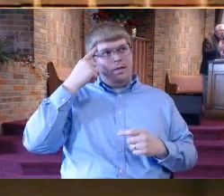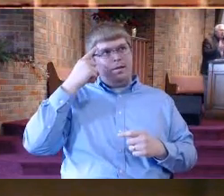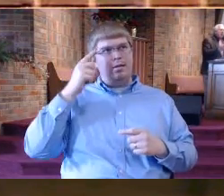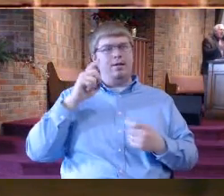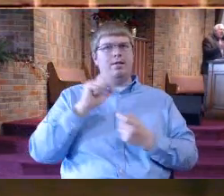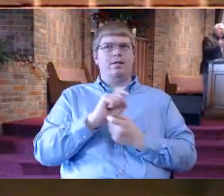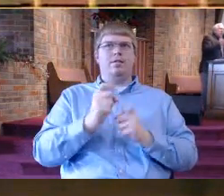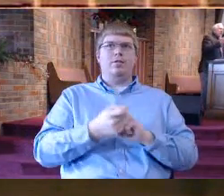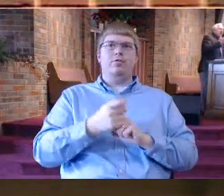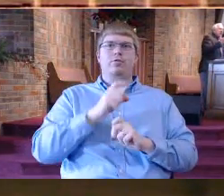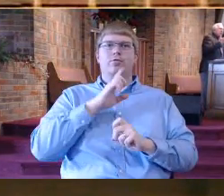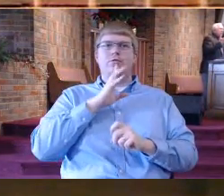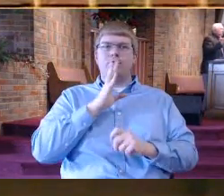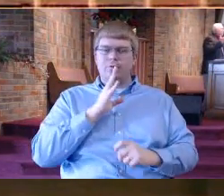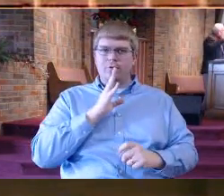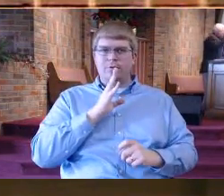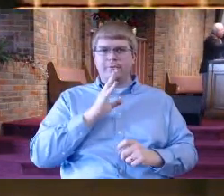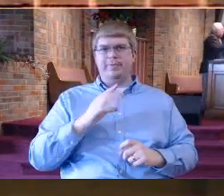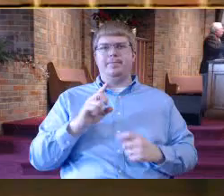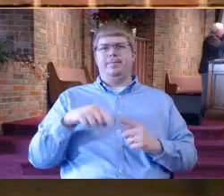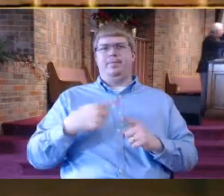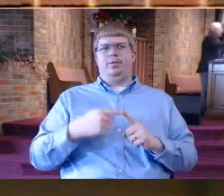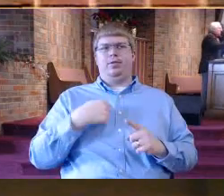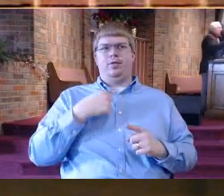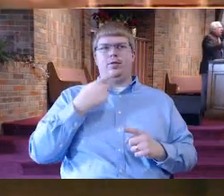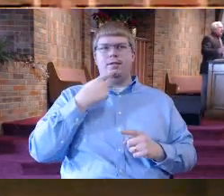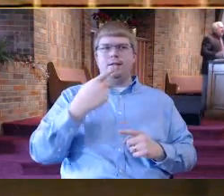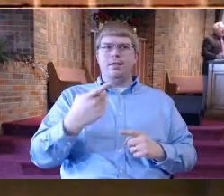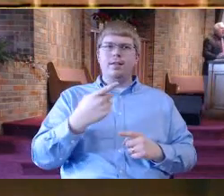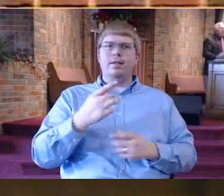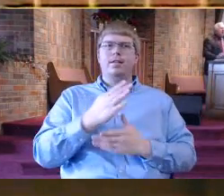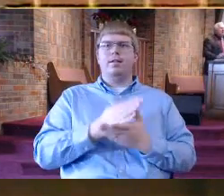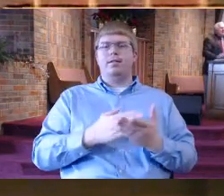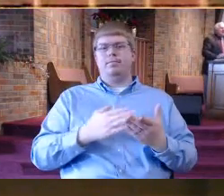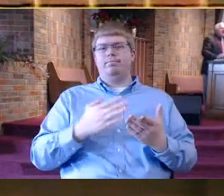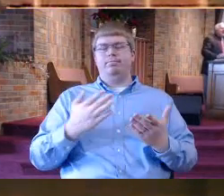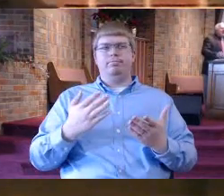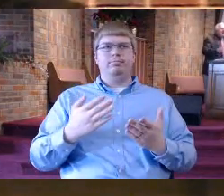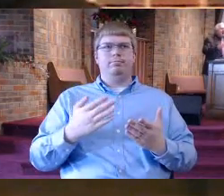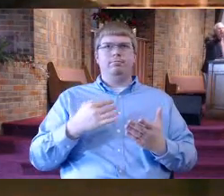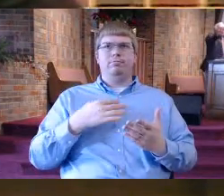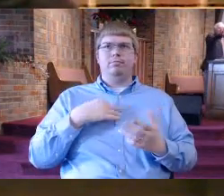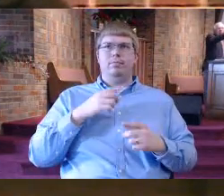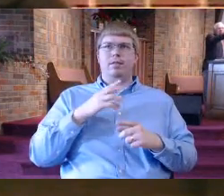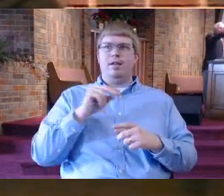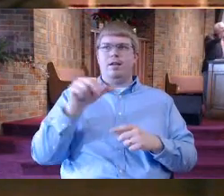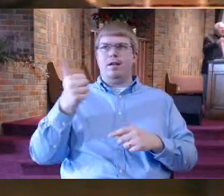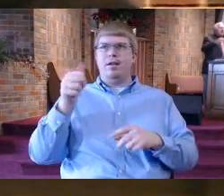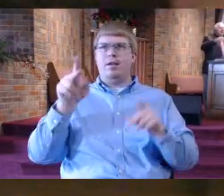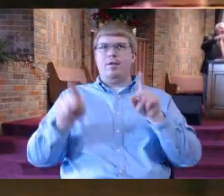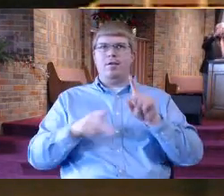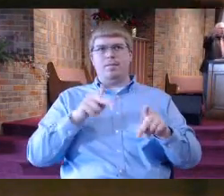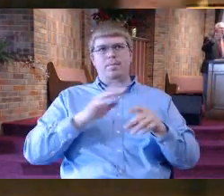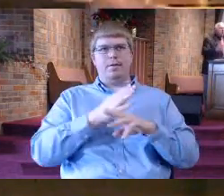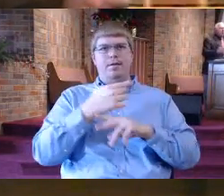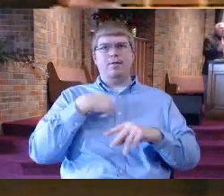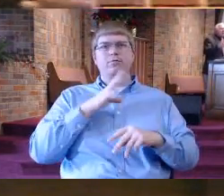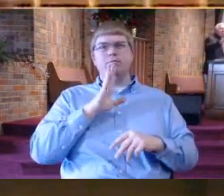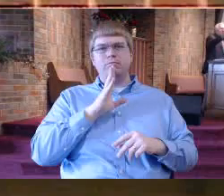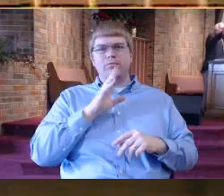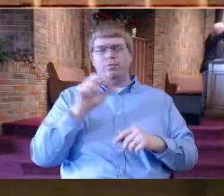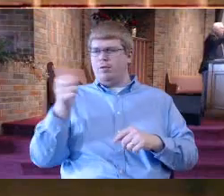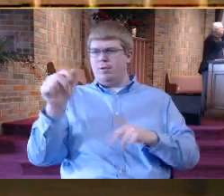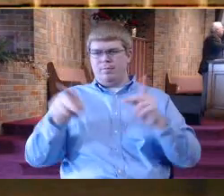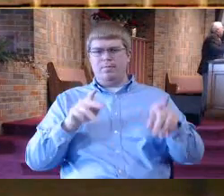those words, as we speak words into the air, And other people then hear those words,